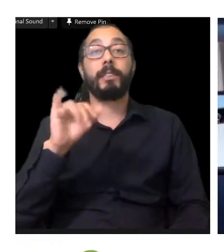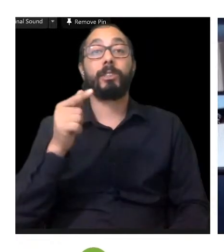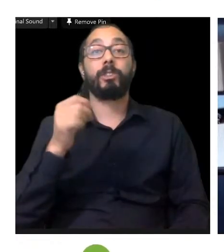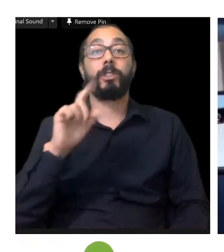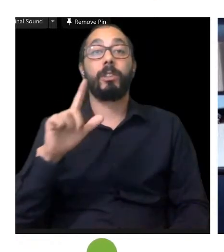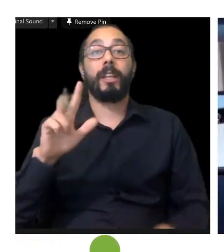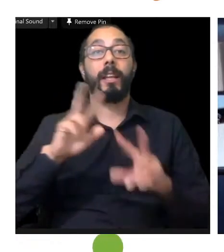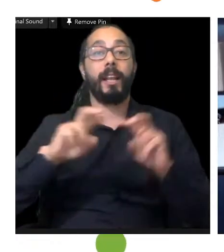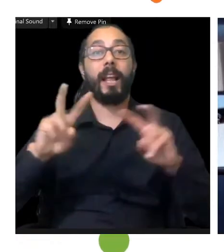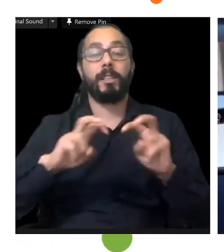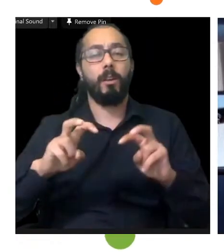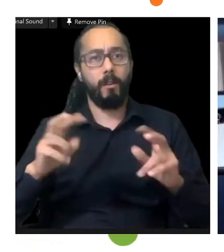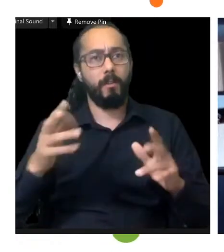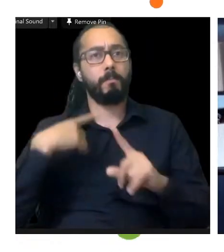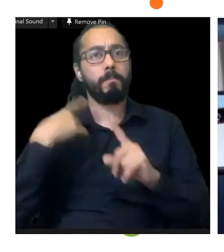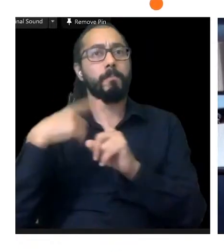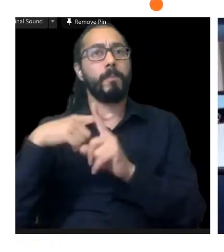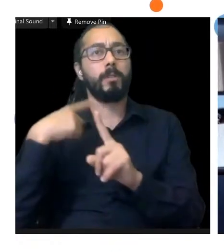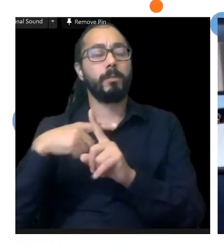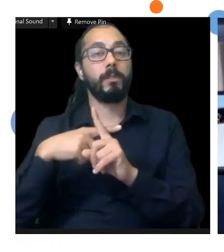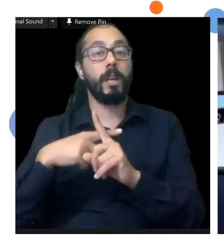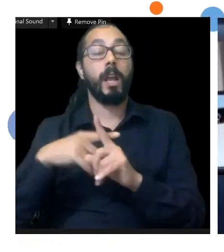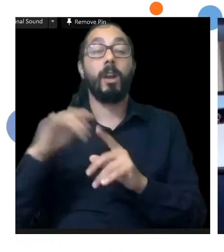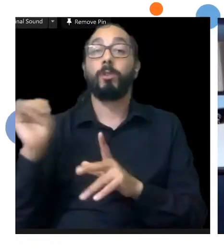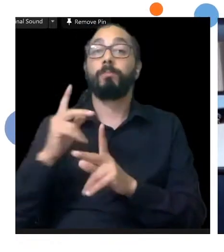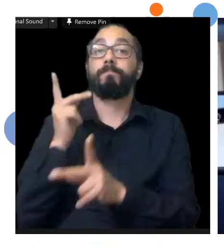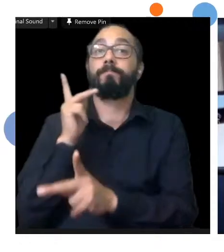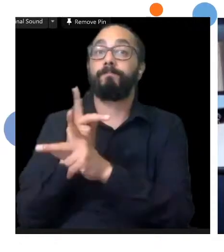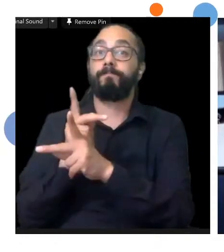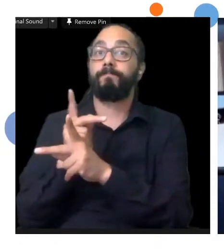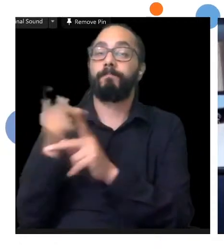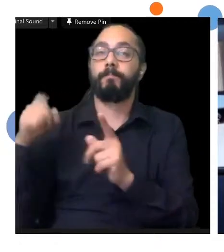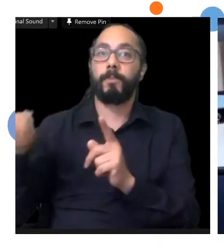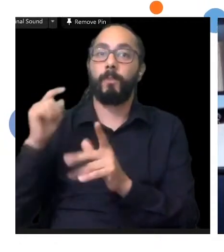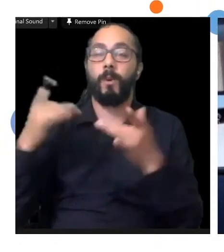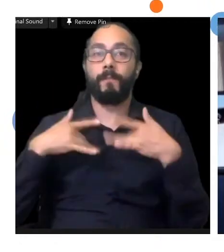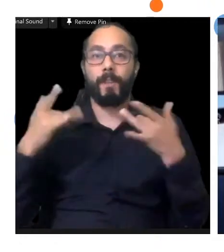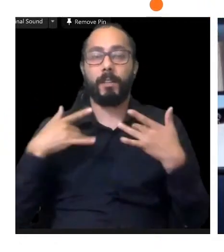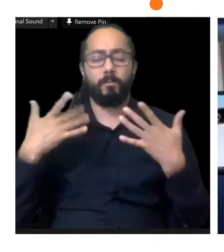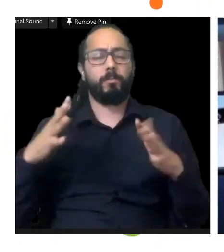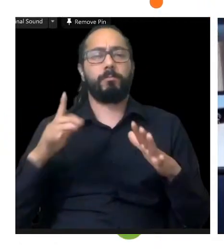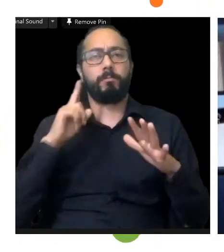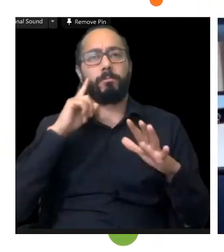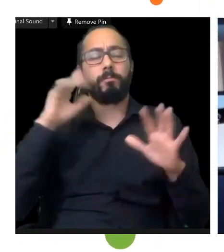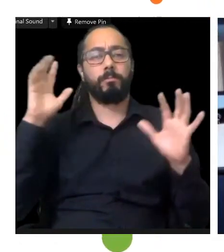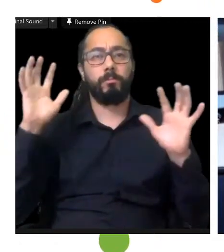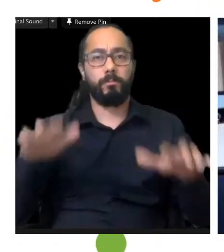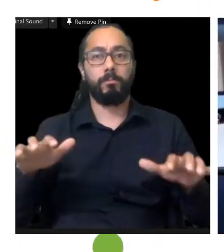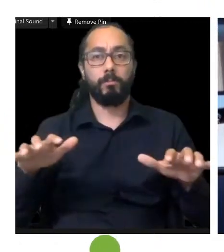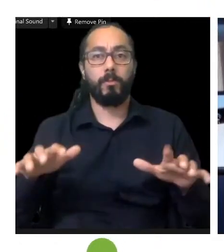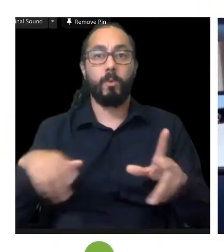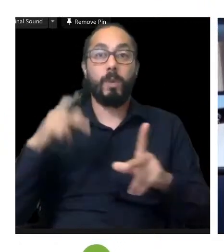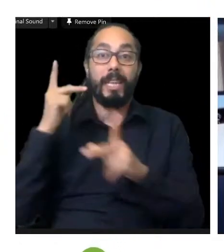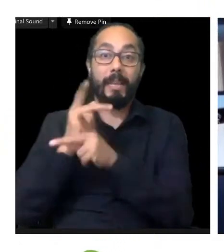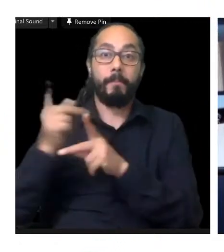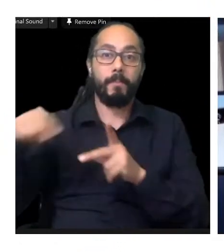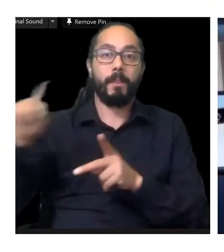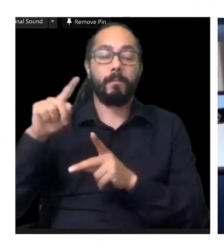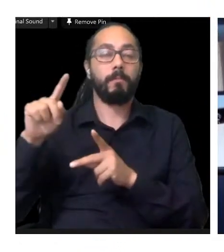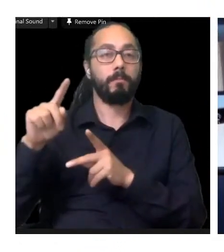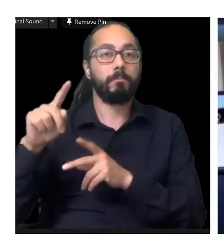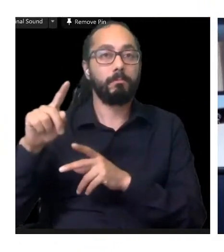very high, and the retention for these events, which was actually quite surprising to us, has been almost 100%. So people have kept with